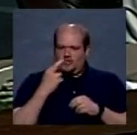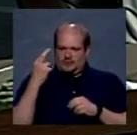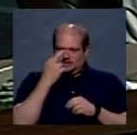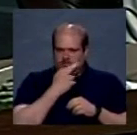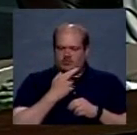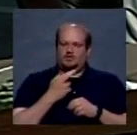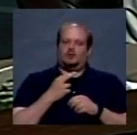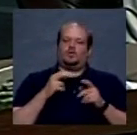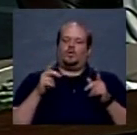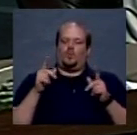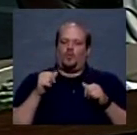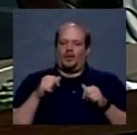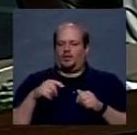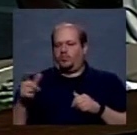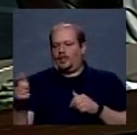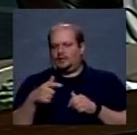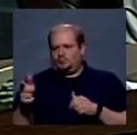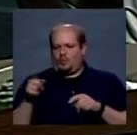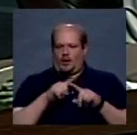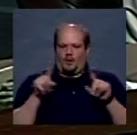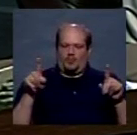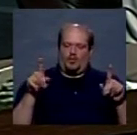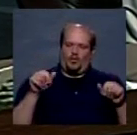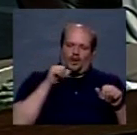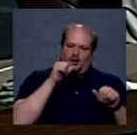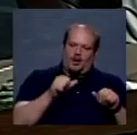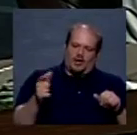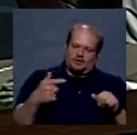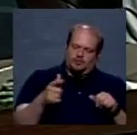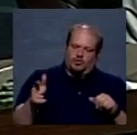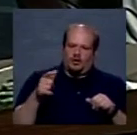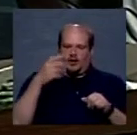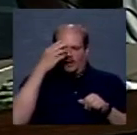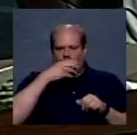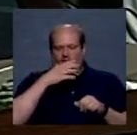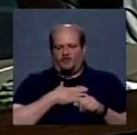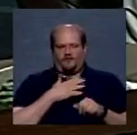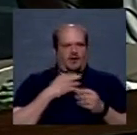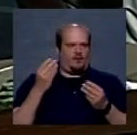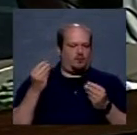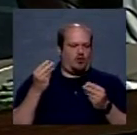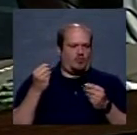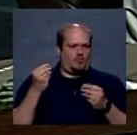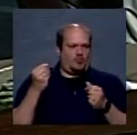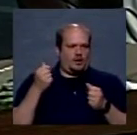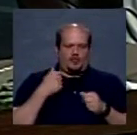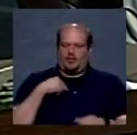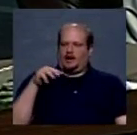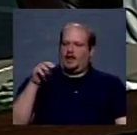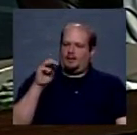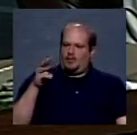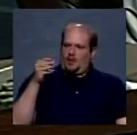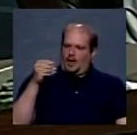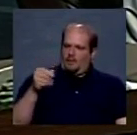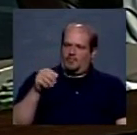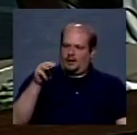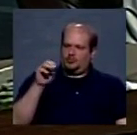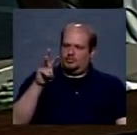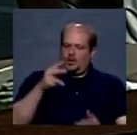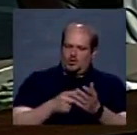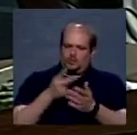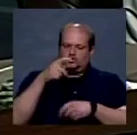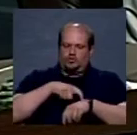for when they spray and when they don't spray. They got in front of my property that I mow. I pay to mow it twice